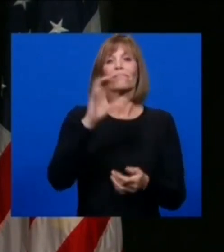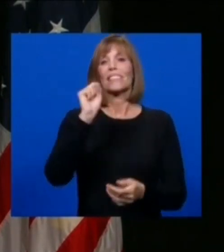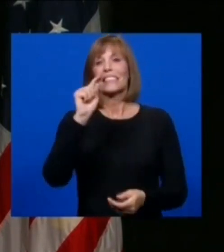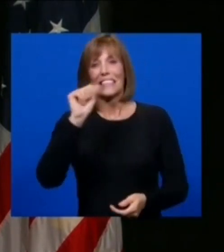students.